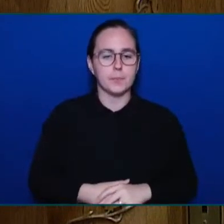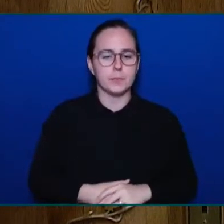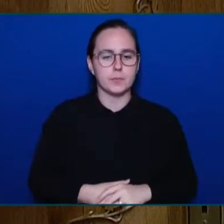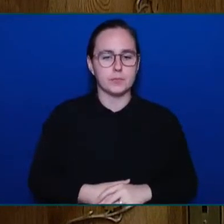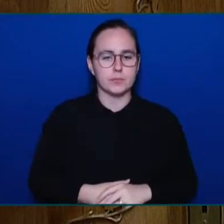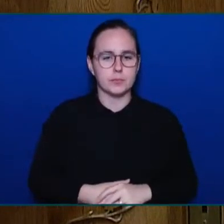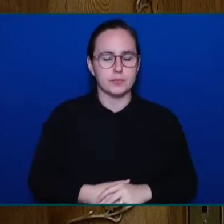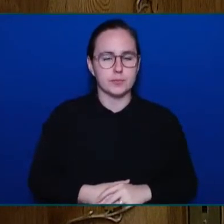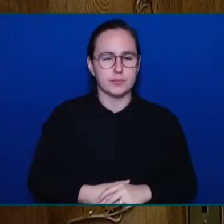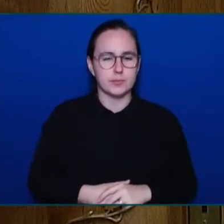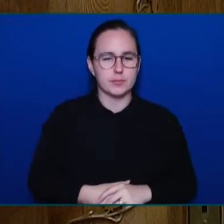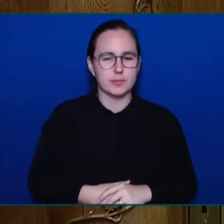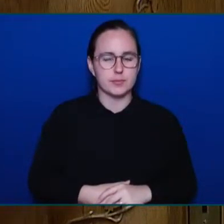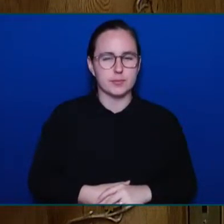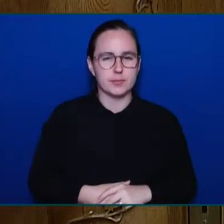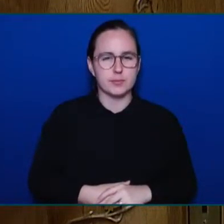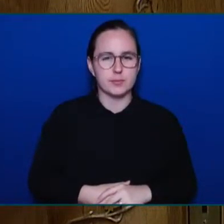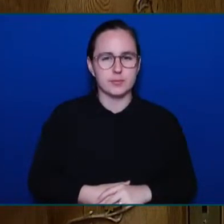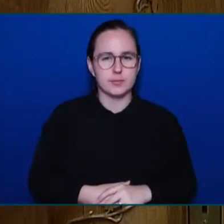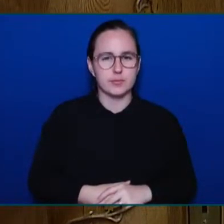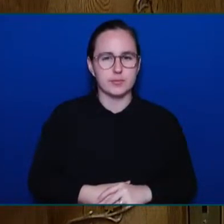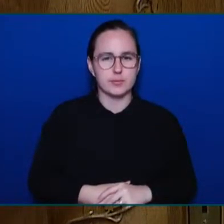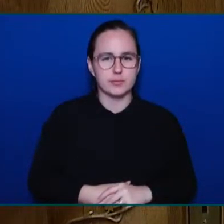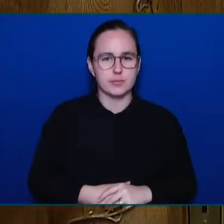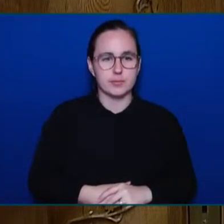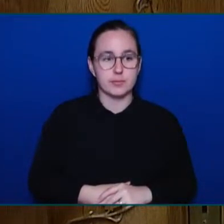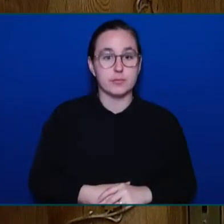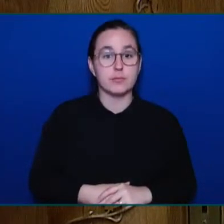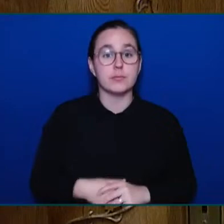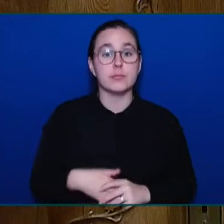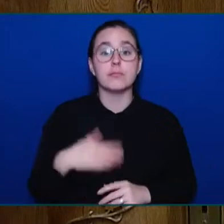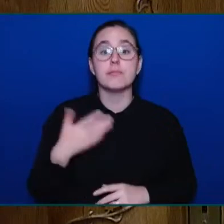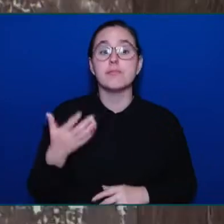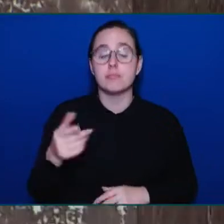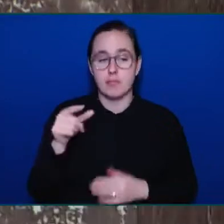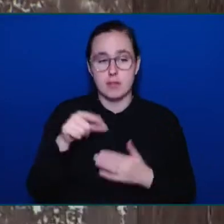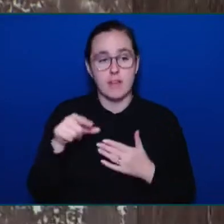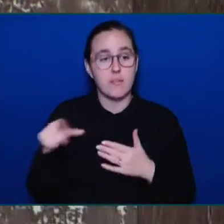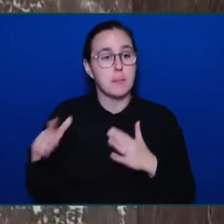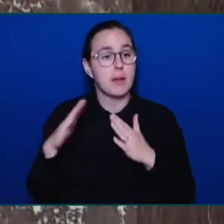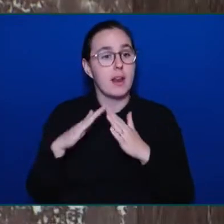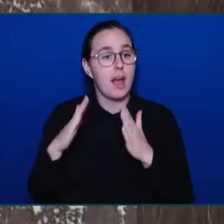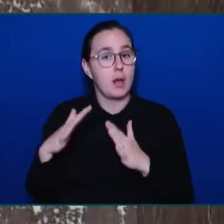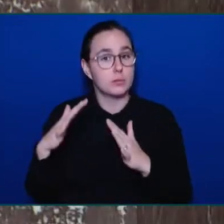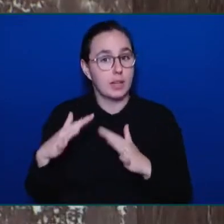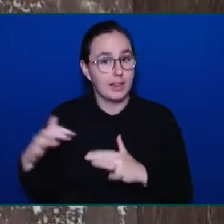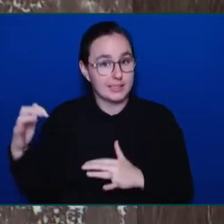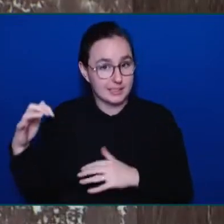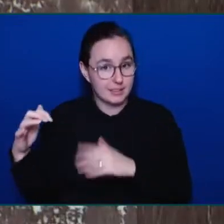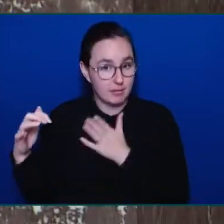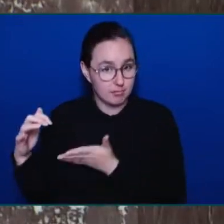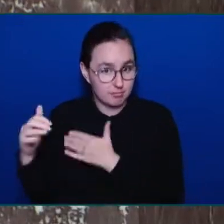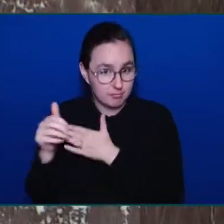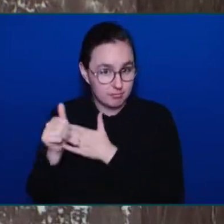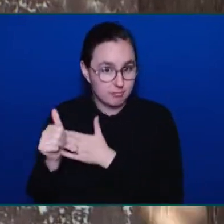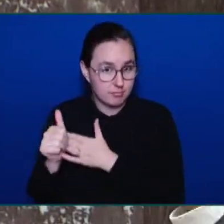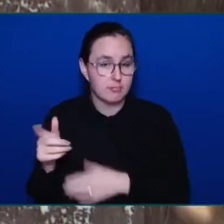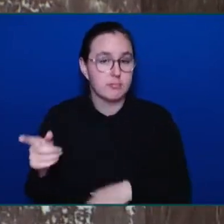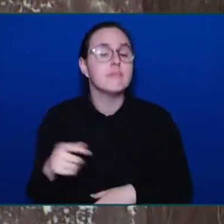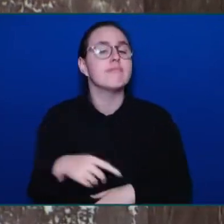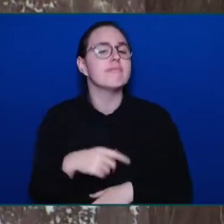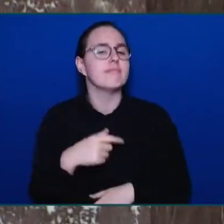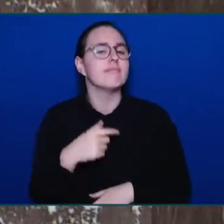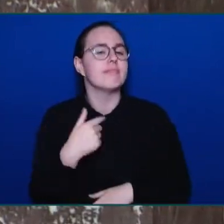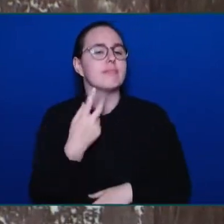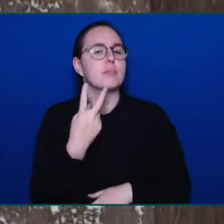Government House Leader. Thank you, Honourable Speaker. We have three more guests from Ministry of Housing that are watching question period